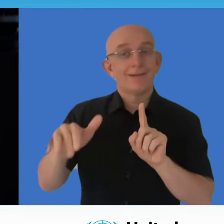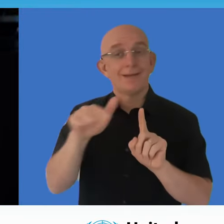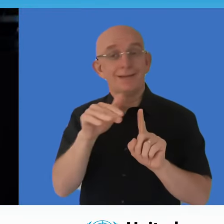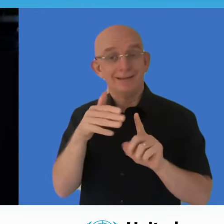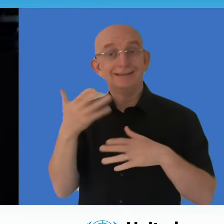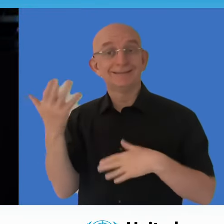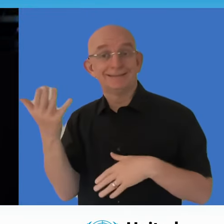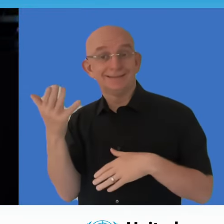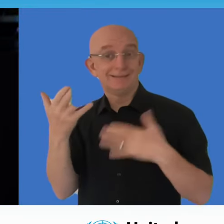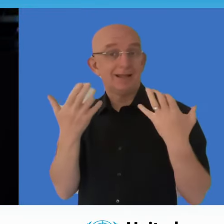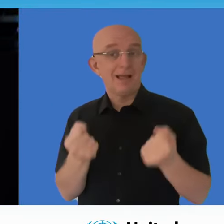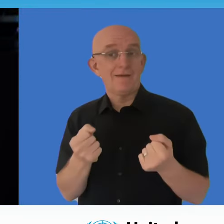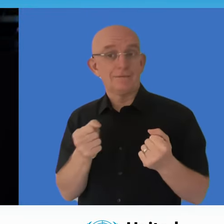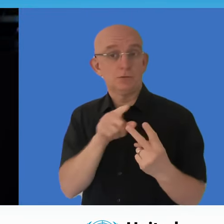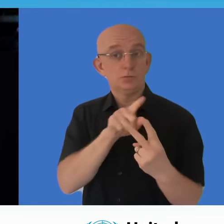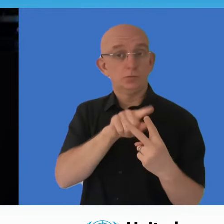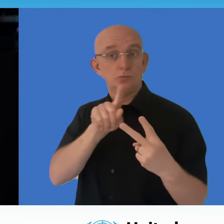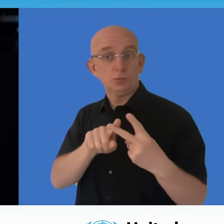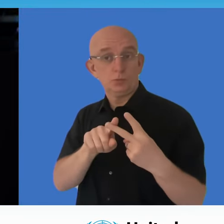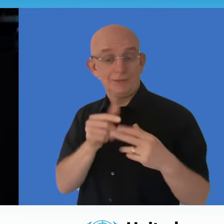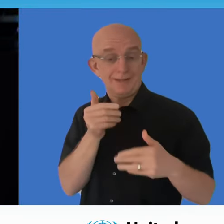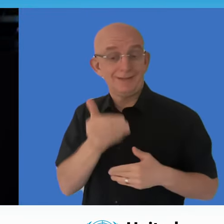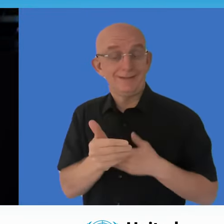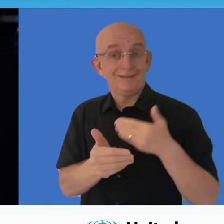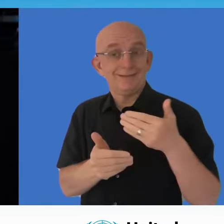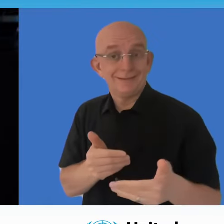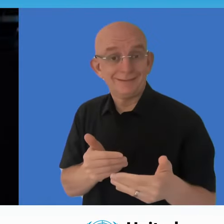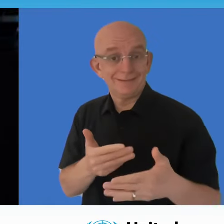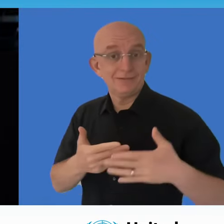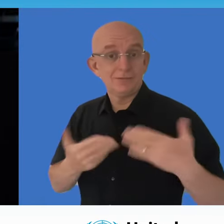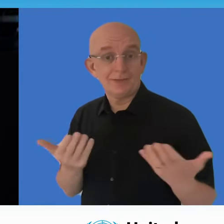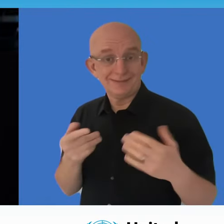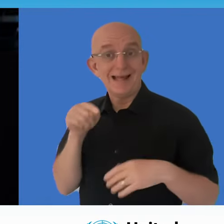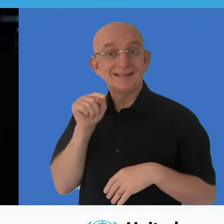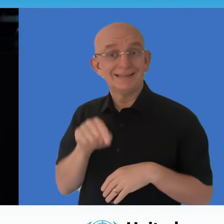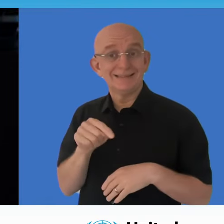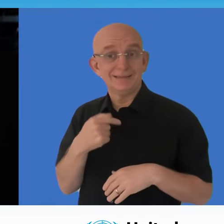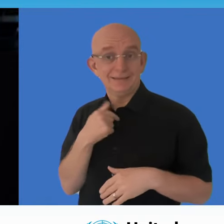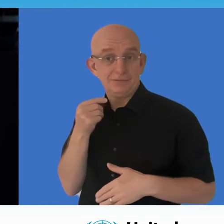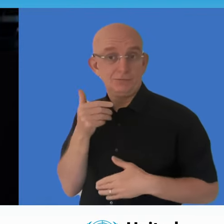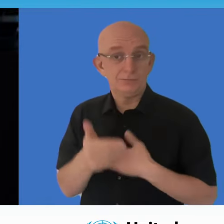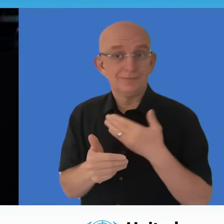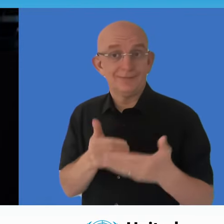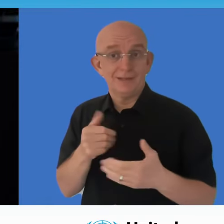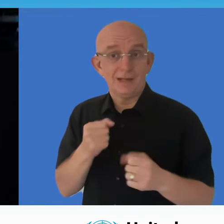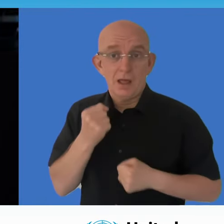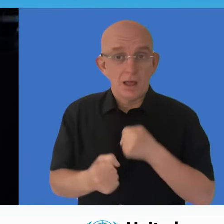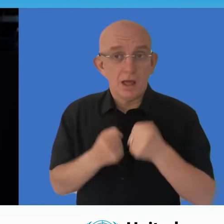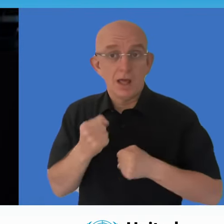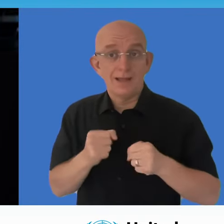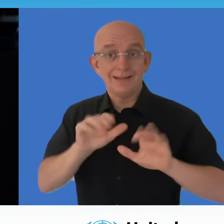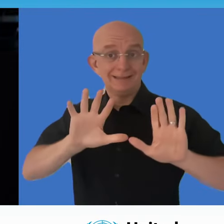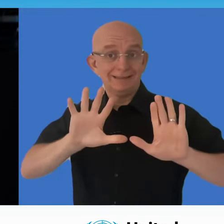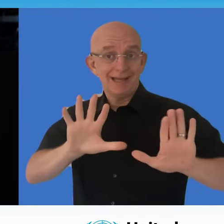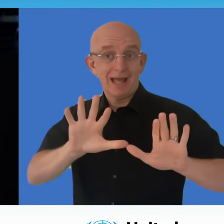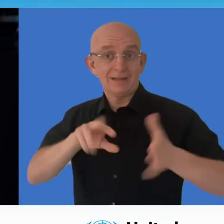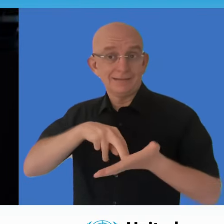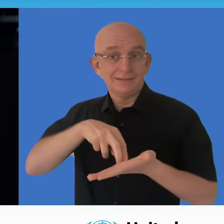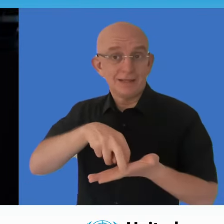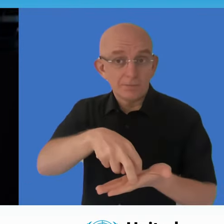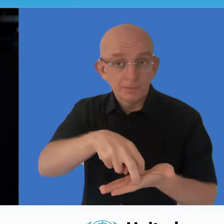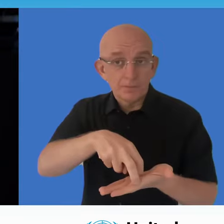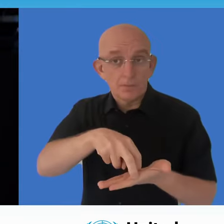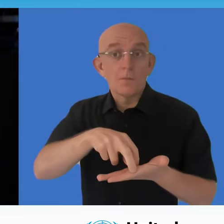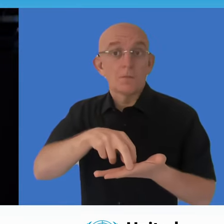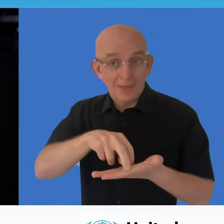steps. I walk 10 steps, and the horizon runs 10 steps further. No matter how much I walk, I'll never reach